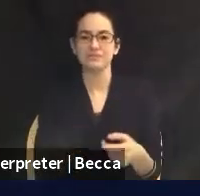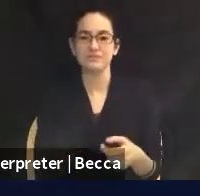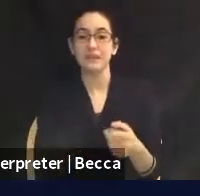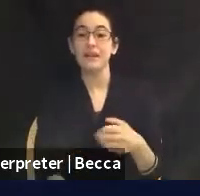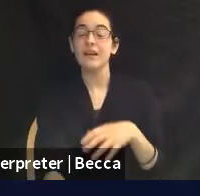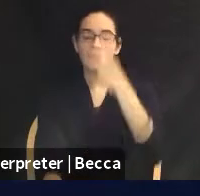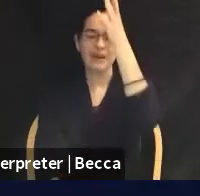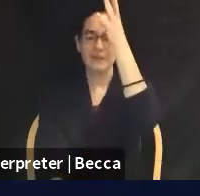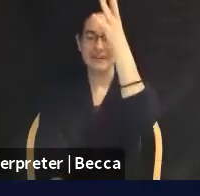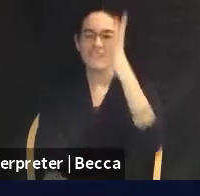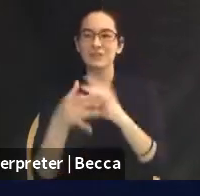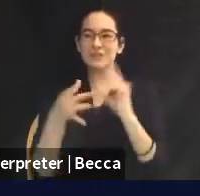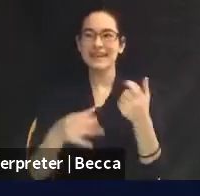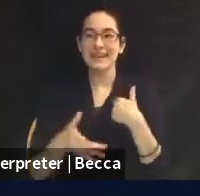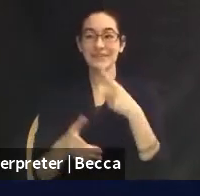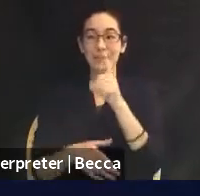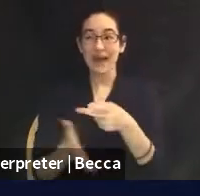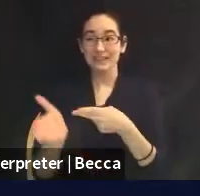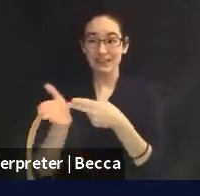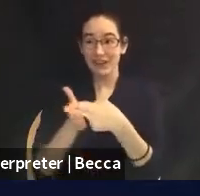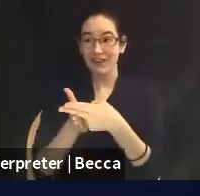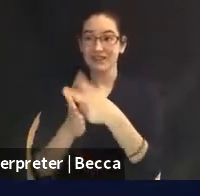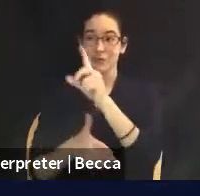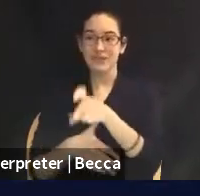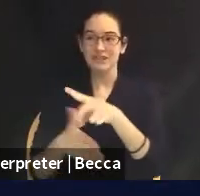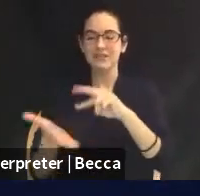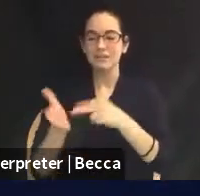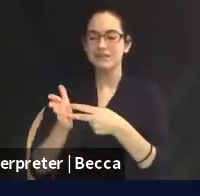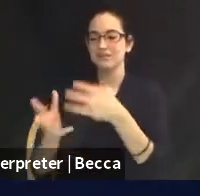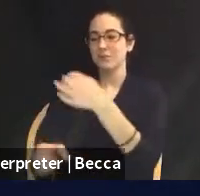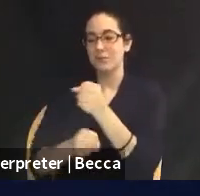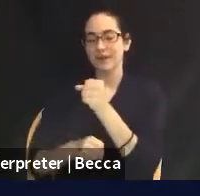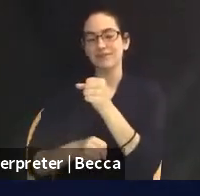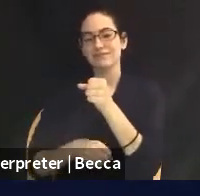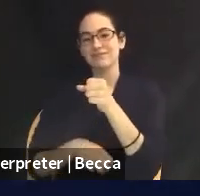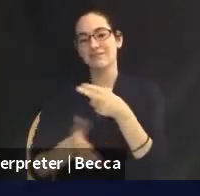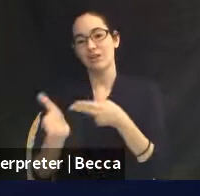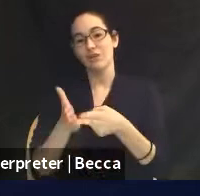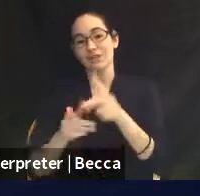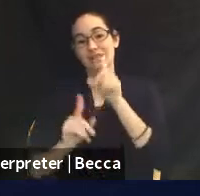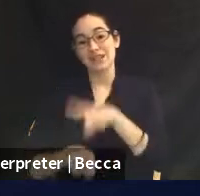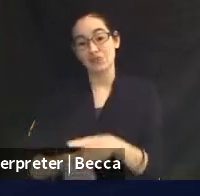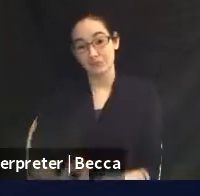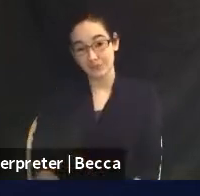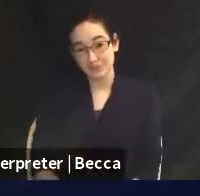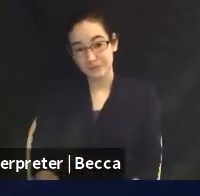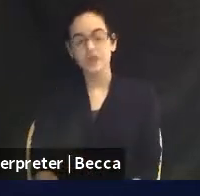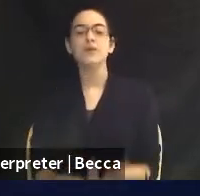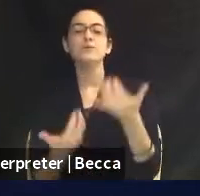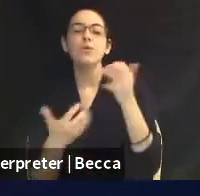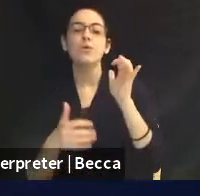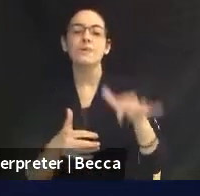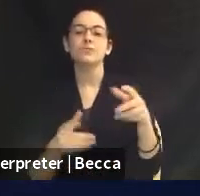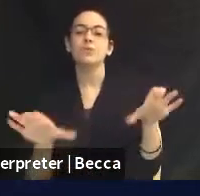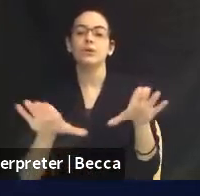honest question, you should get what? An honest answer. So we're going to ask you some honest questions. It's questions that we're asking ourselves, questions